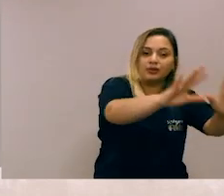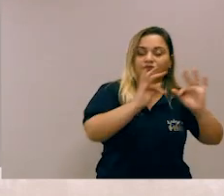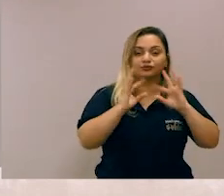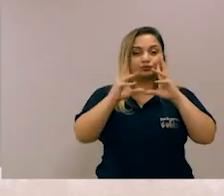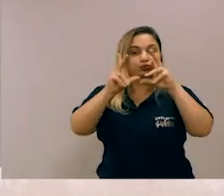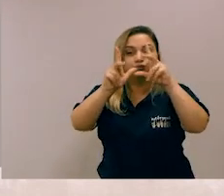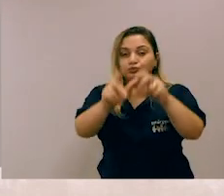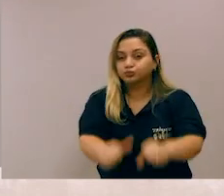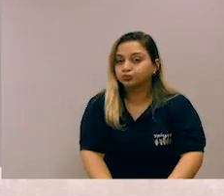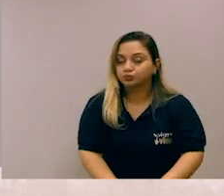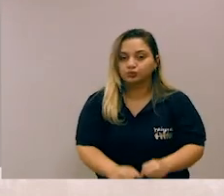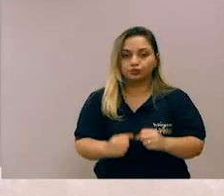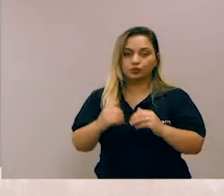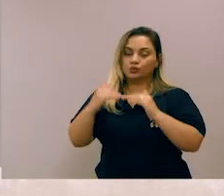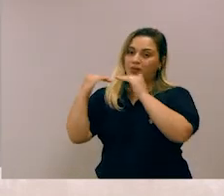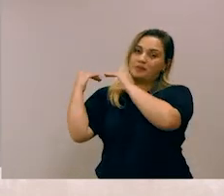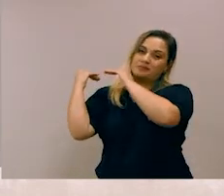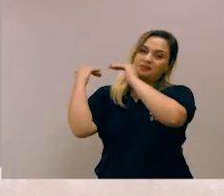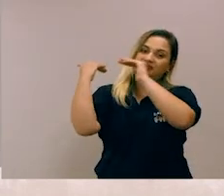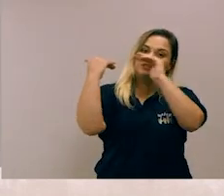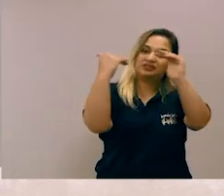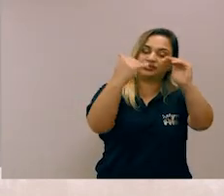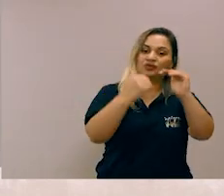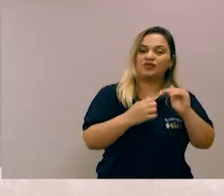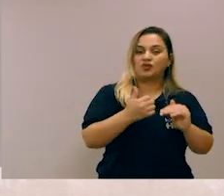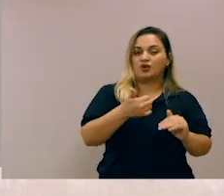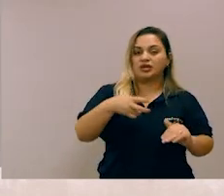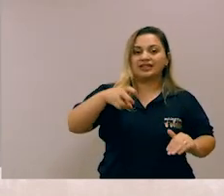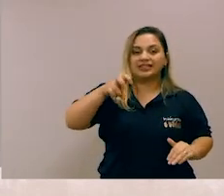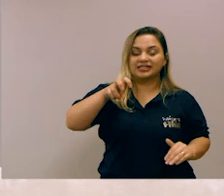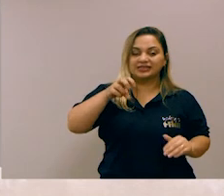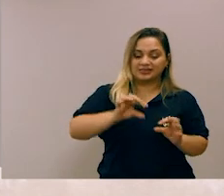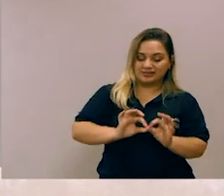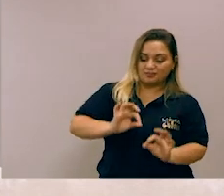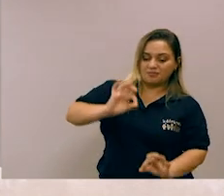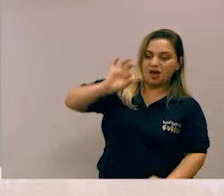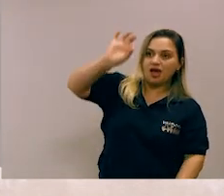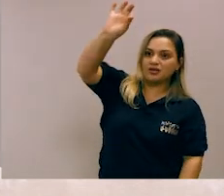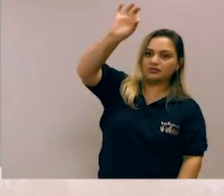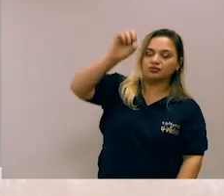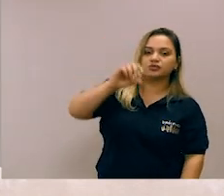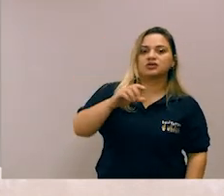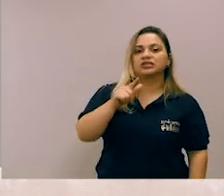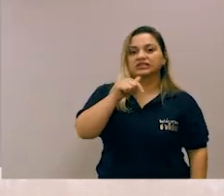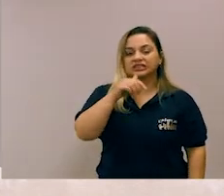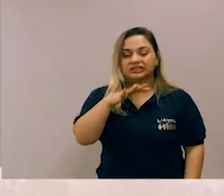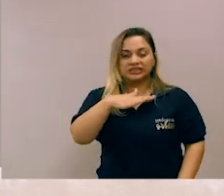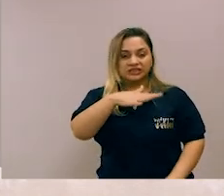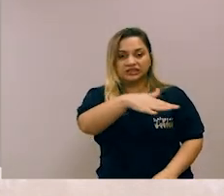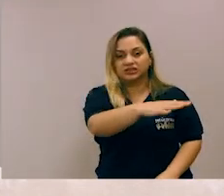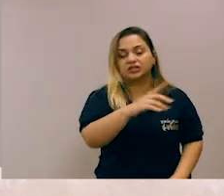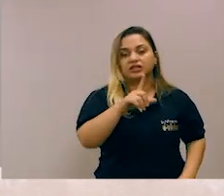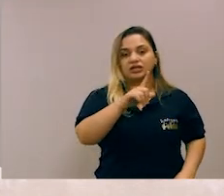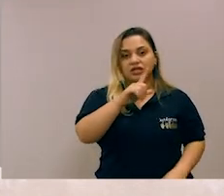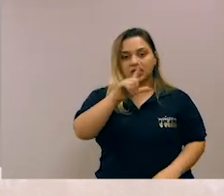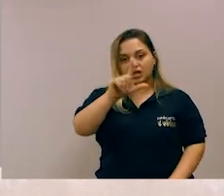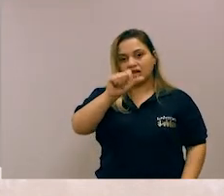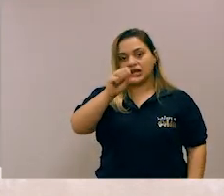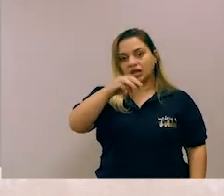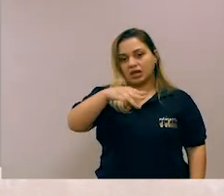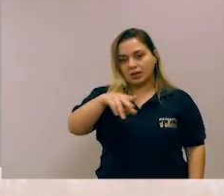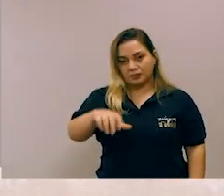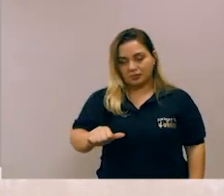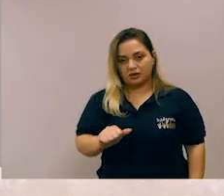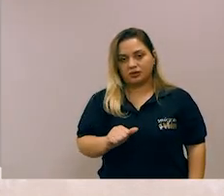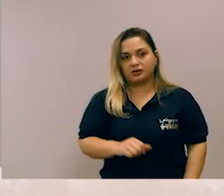other places, and we started finding them. So the main idea was to stabilize the number